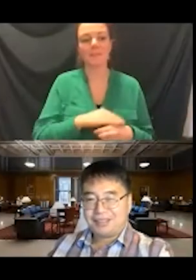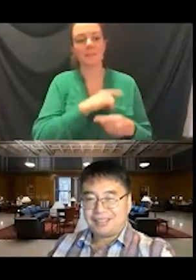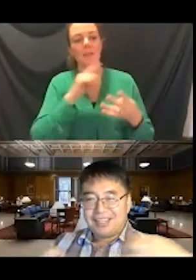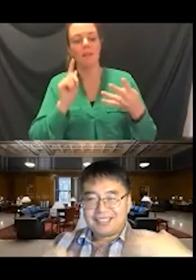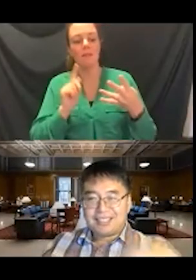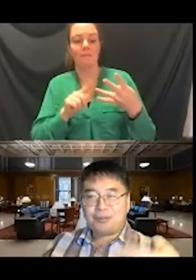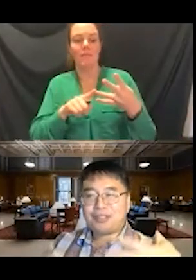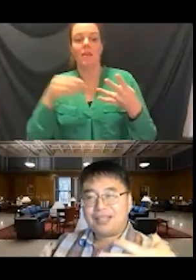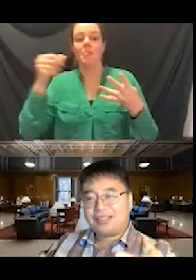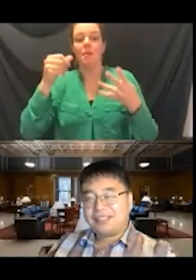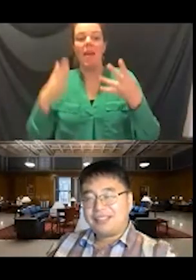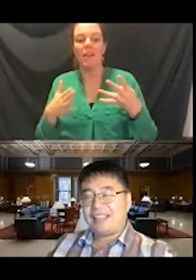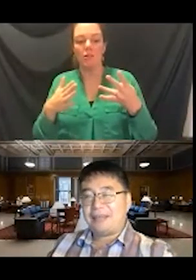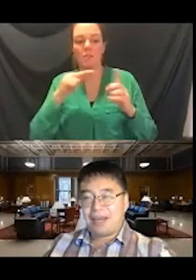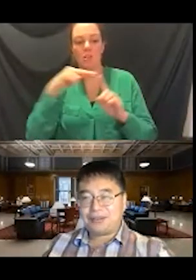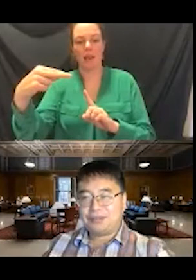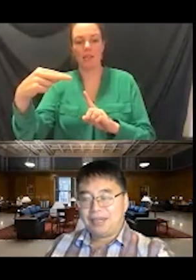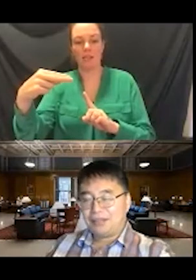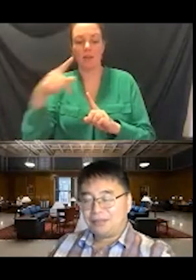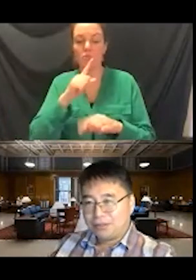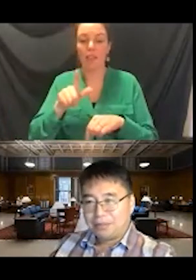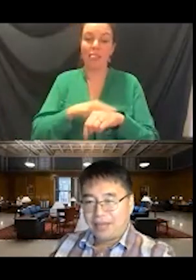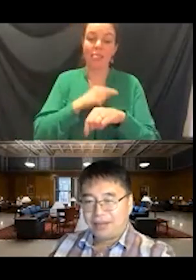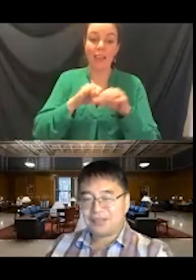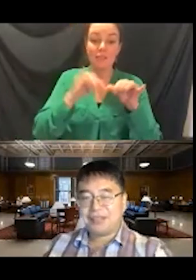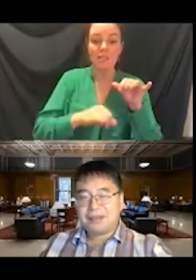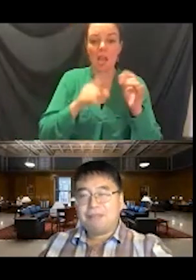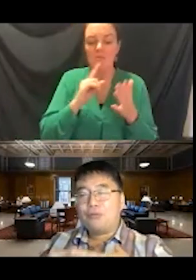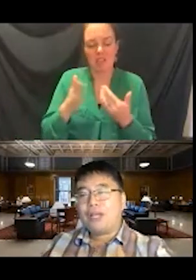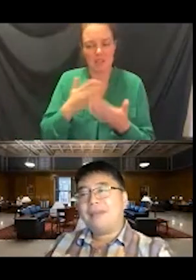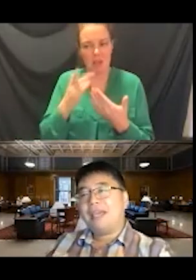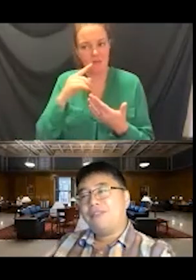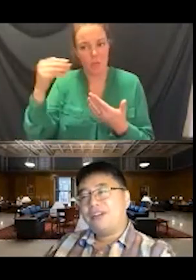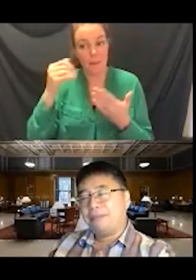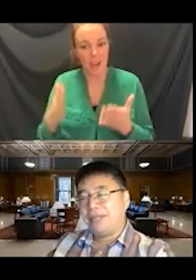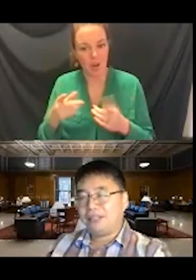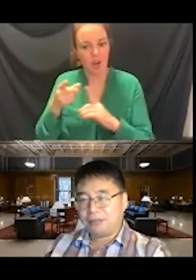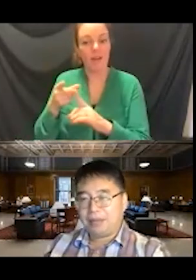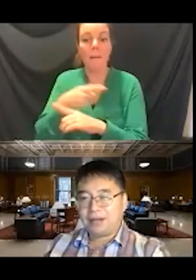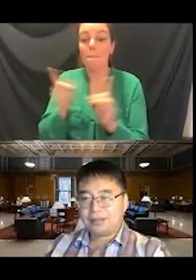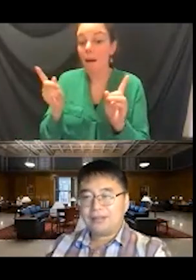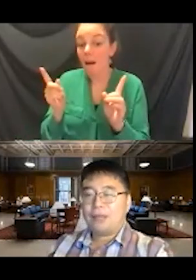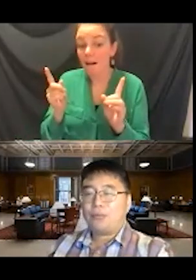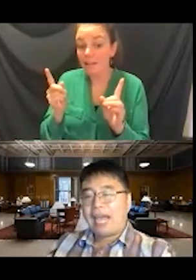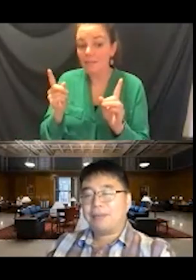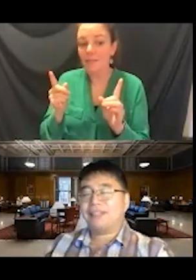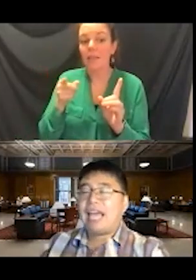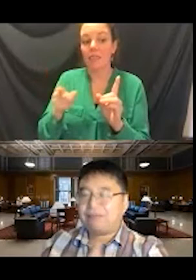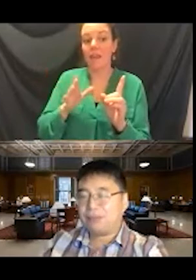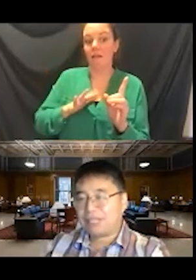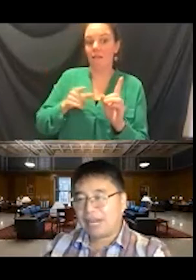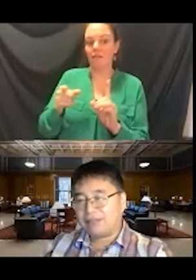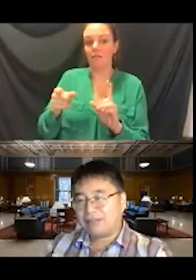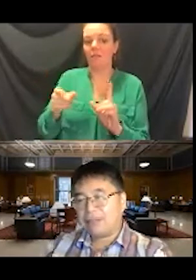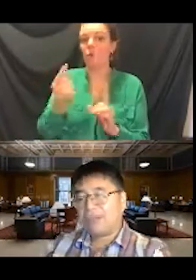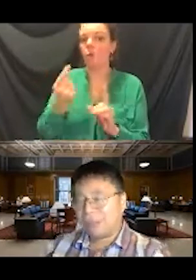you know, it's not so much the length of stay that matters to the payers, but what may be very appealing to the payers is that what happens